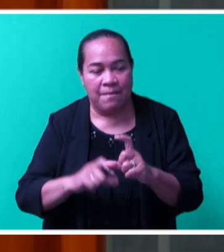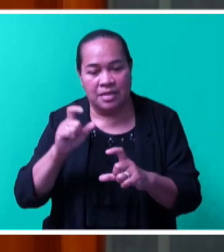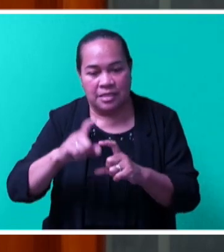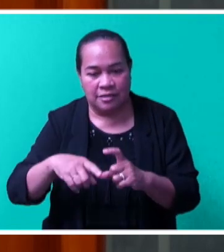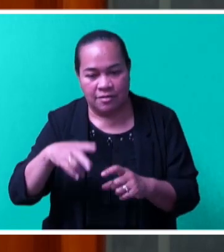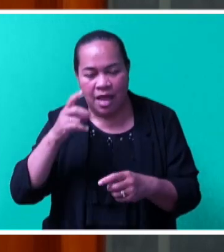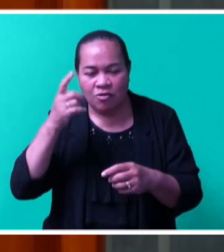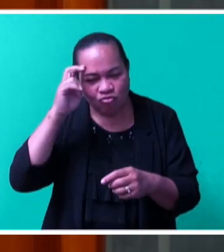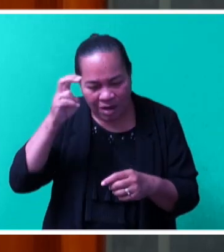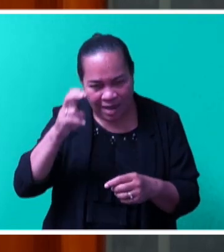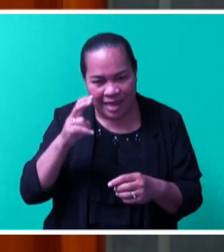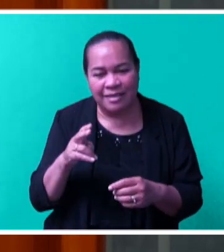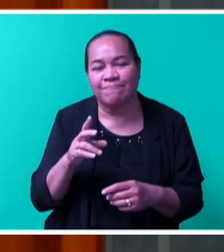initiatives.